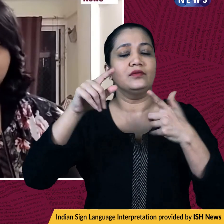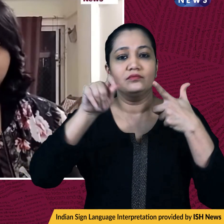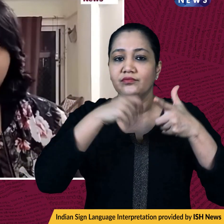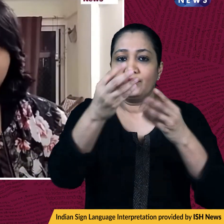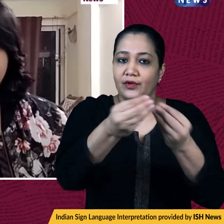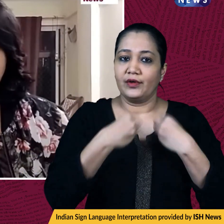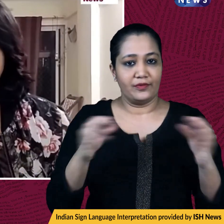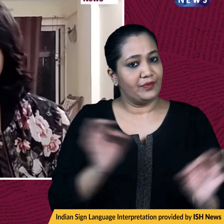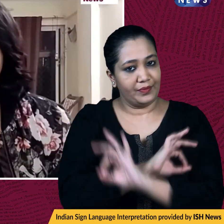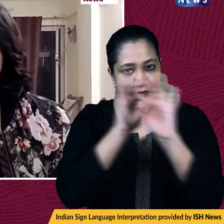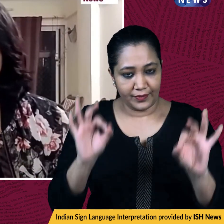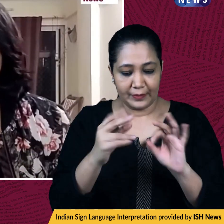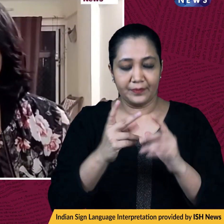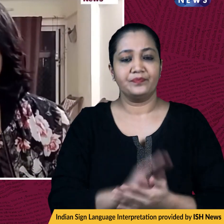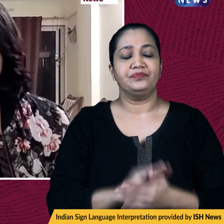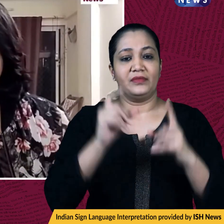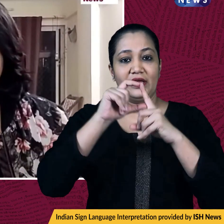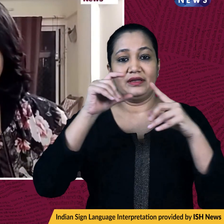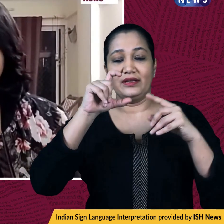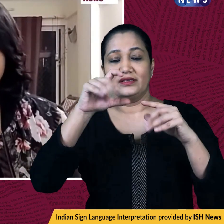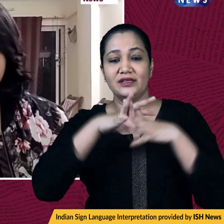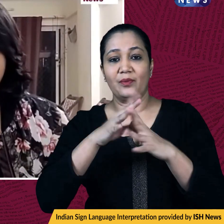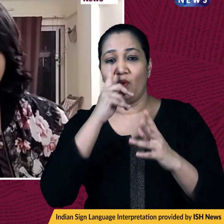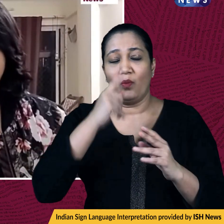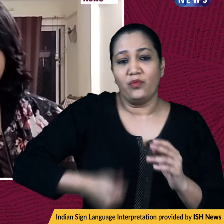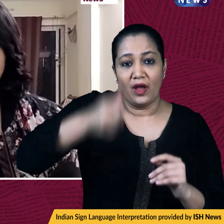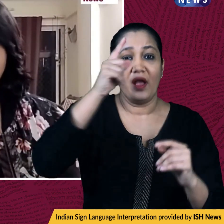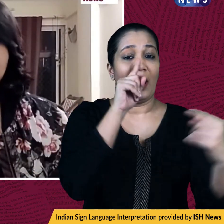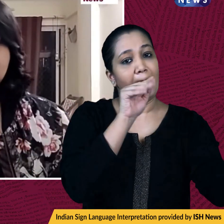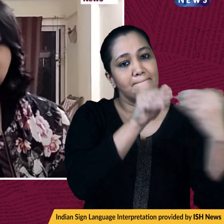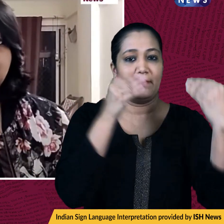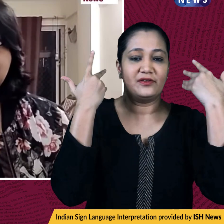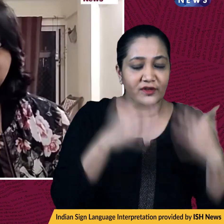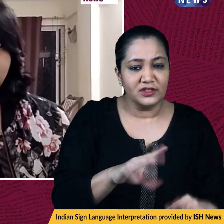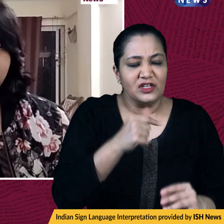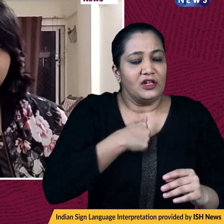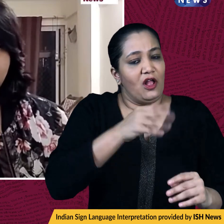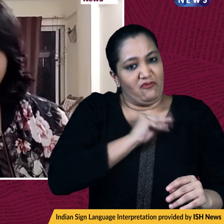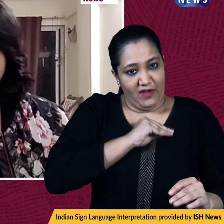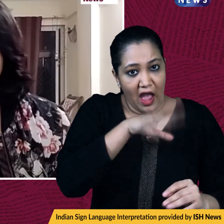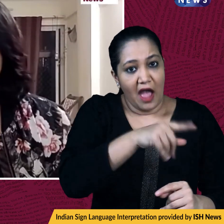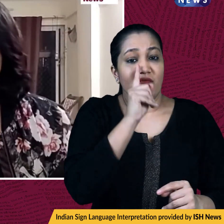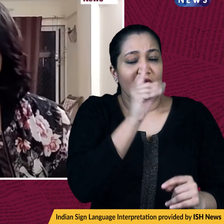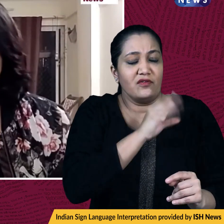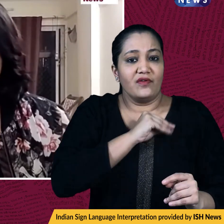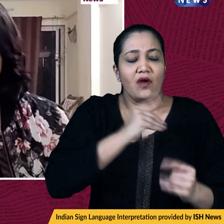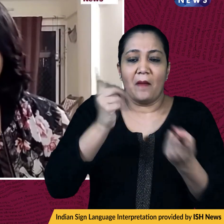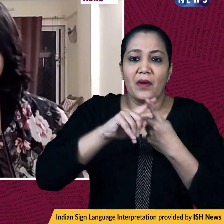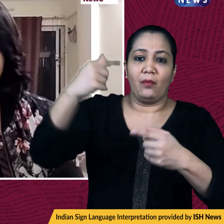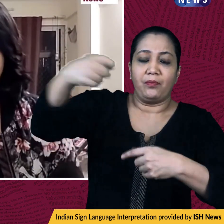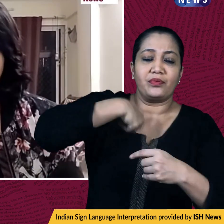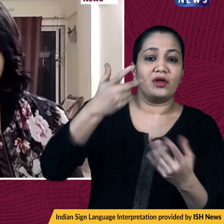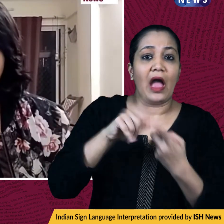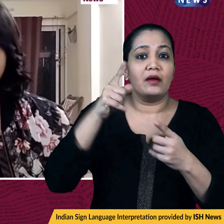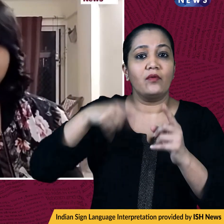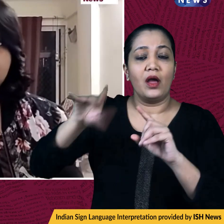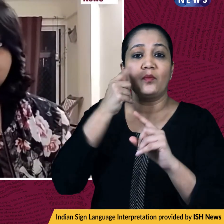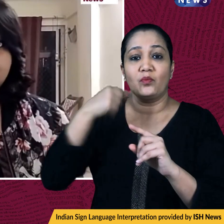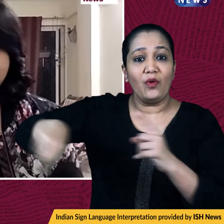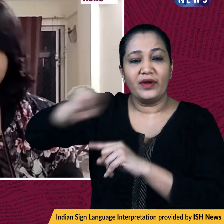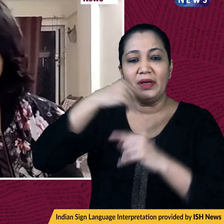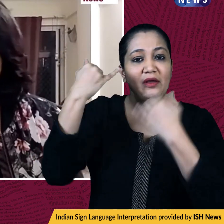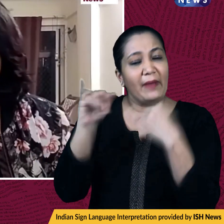give protection to the 20-year-old woman who was abducted and allegedly gang raped by her neighbors and paraded in